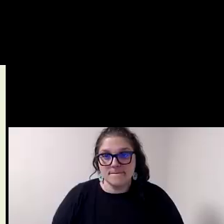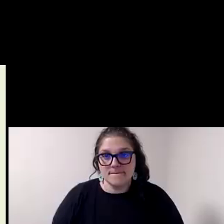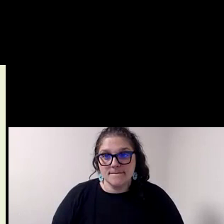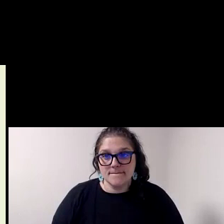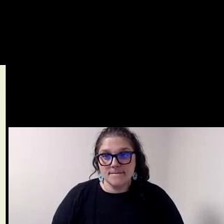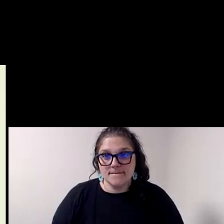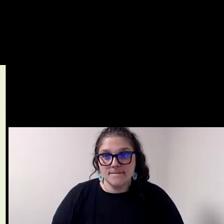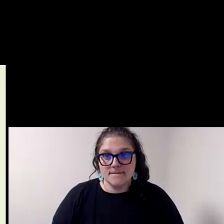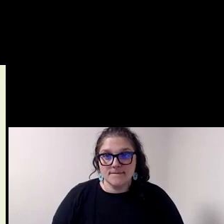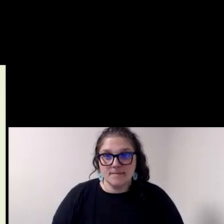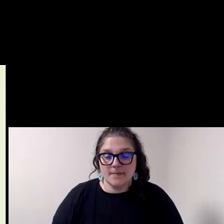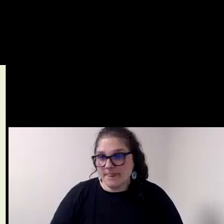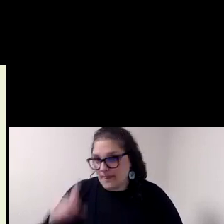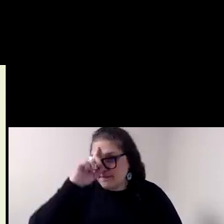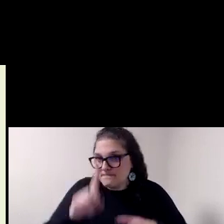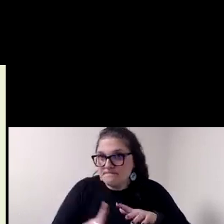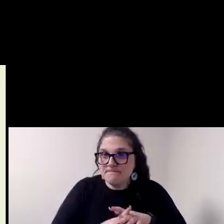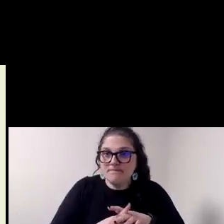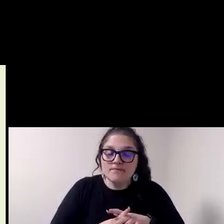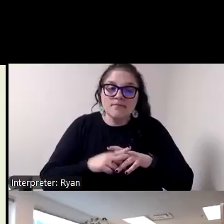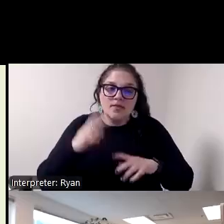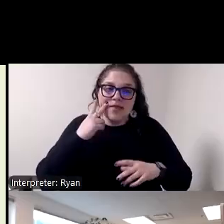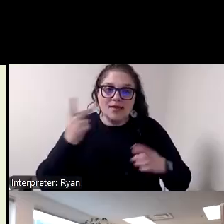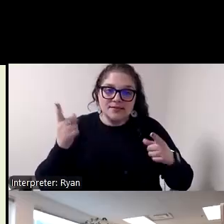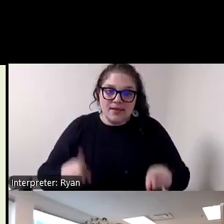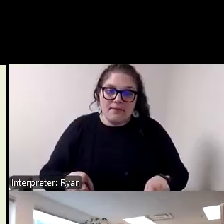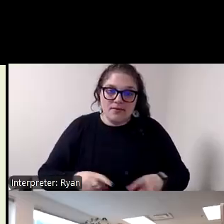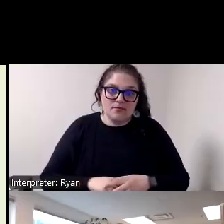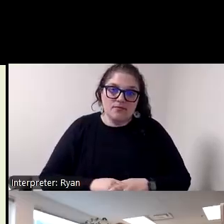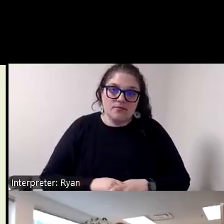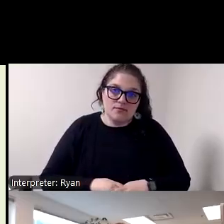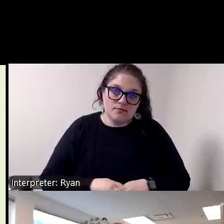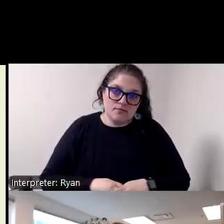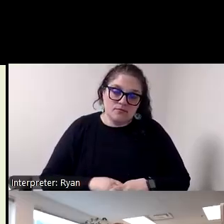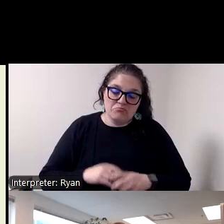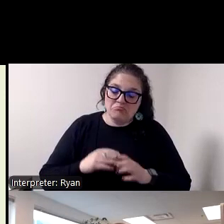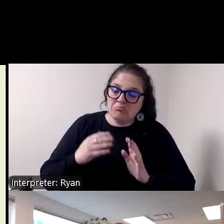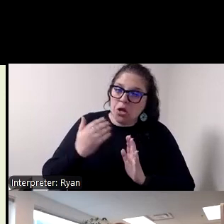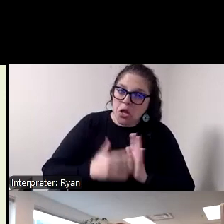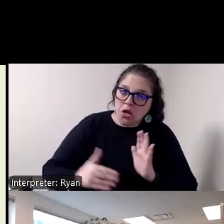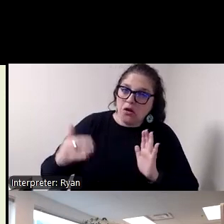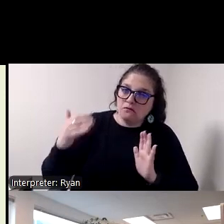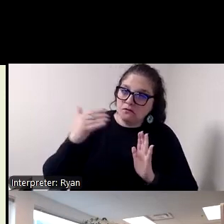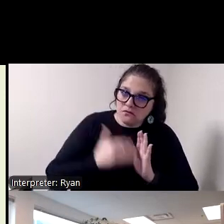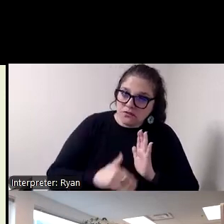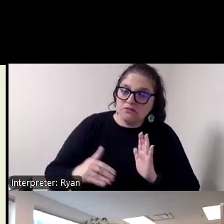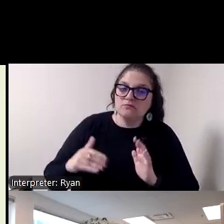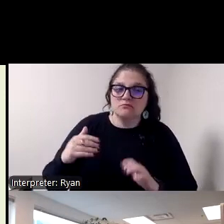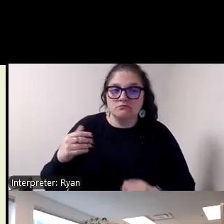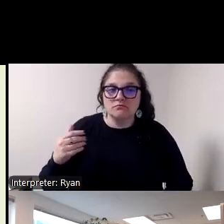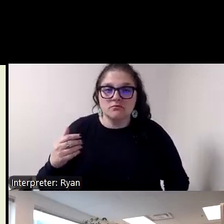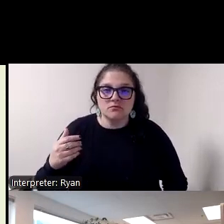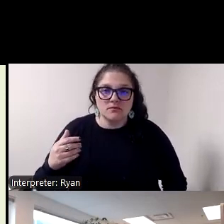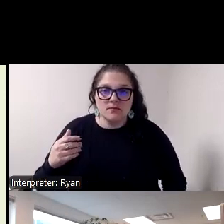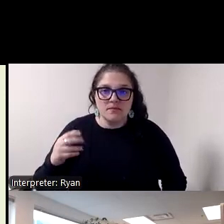And one pops to my mind that I see happen Sure. fairly often, not all the time, is folks